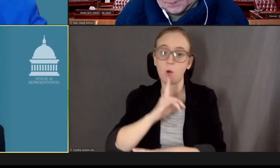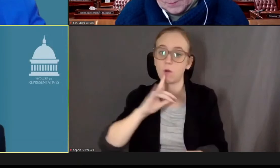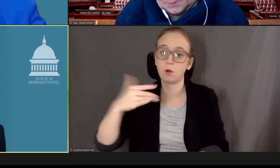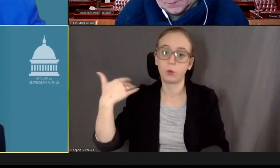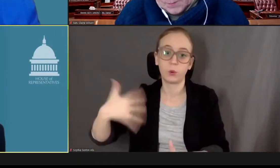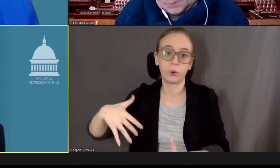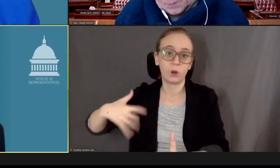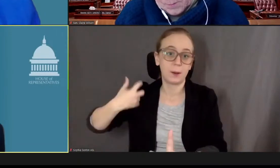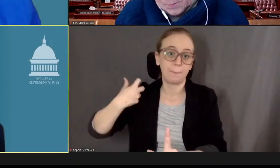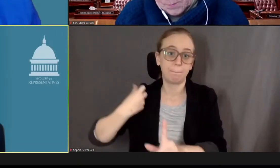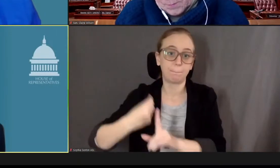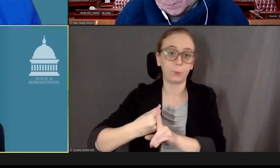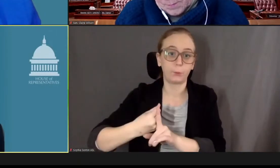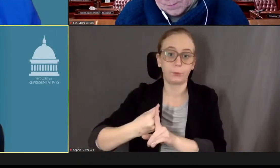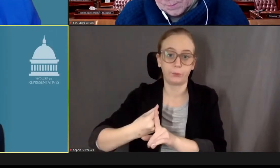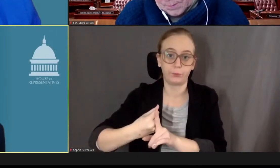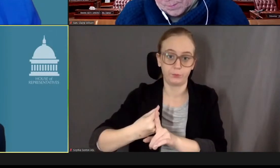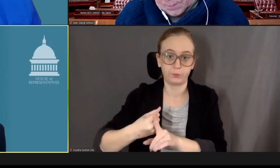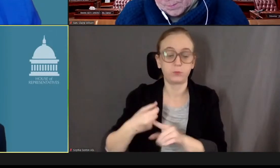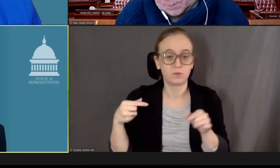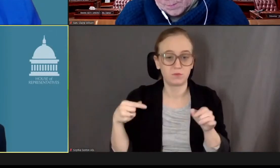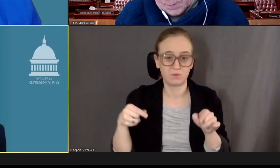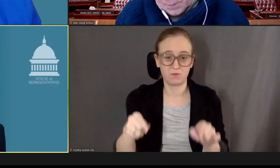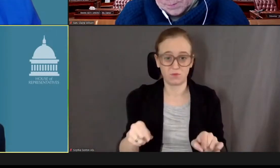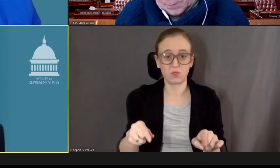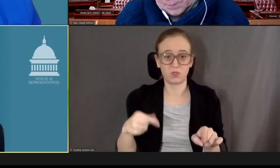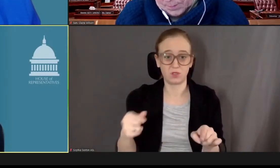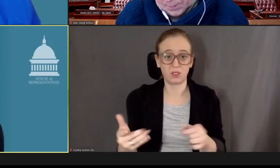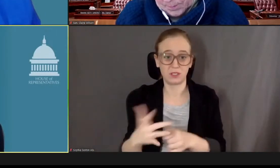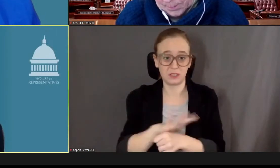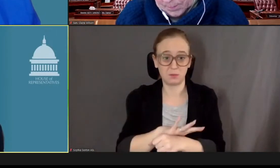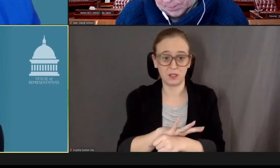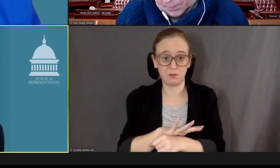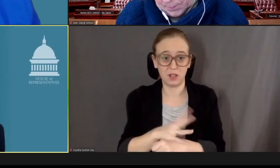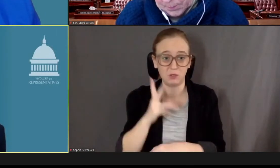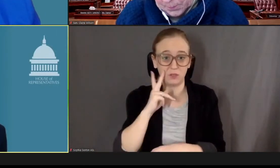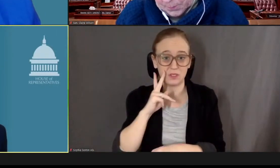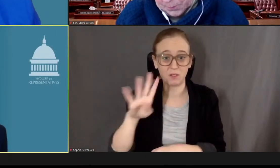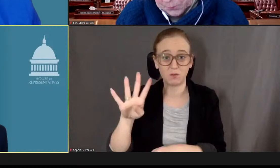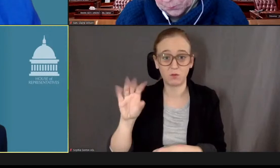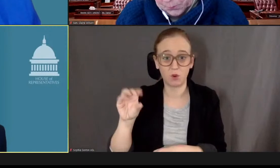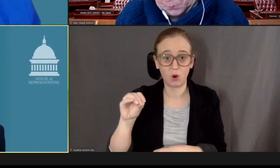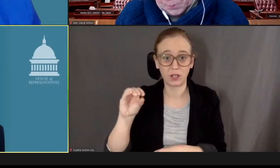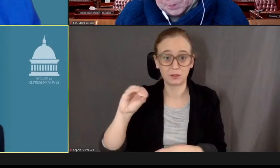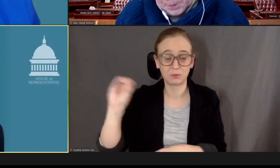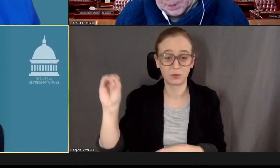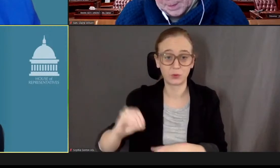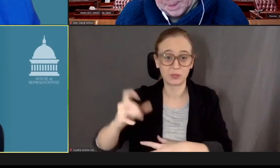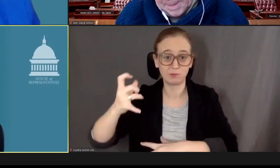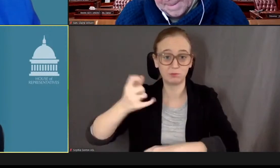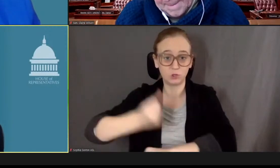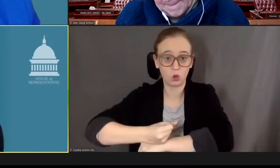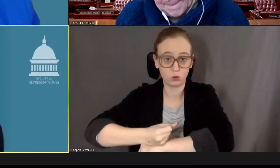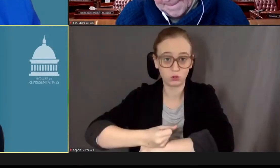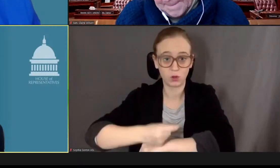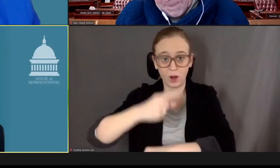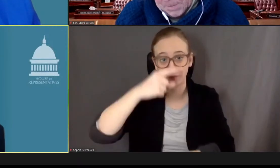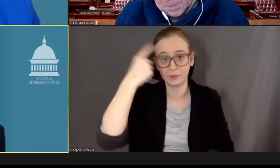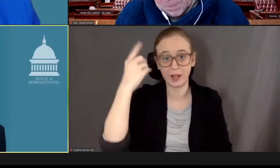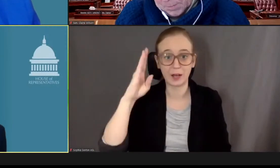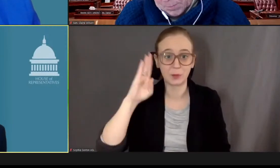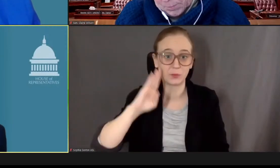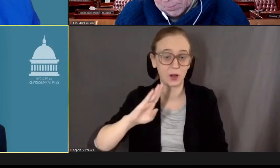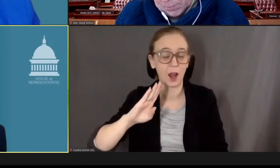pandemic. We have seen the closure of almost 40% of Black and brown businesses across the state since the beginning of the